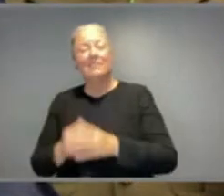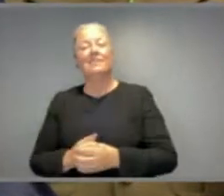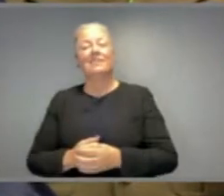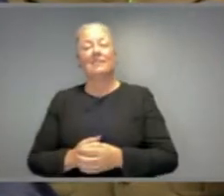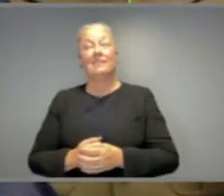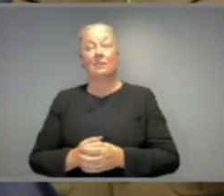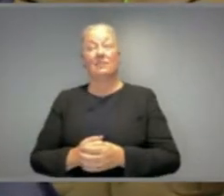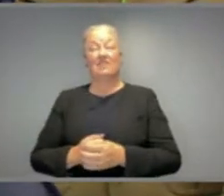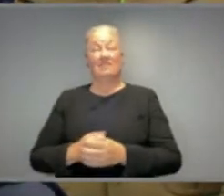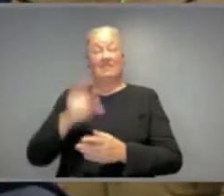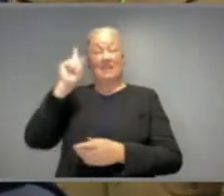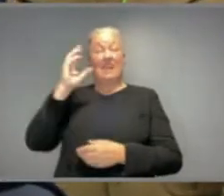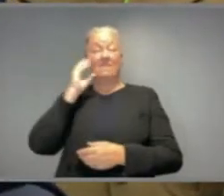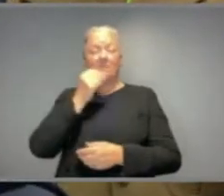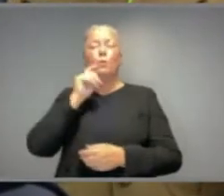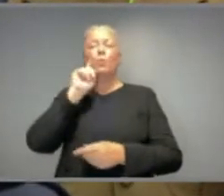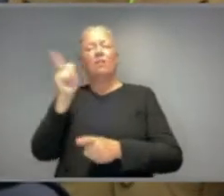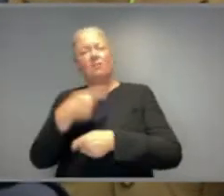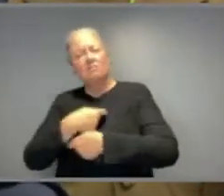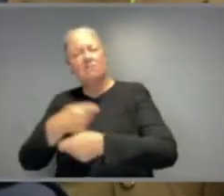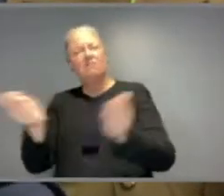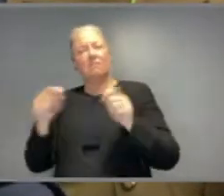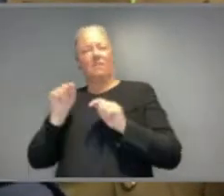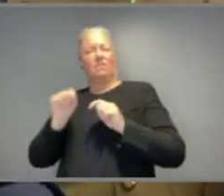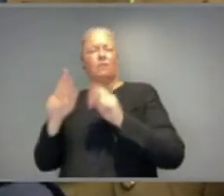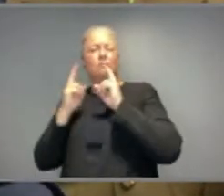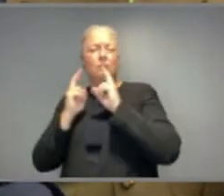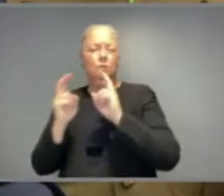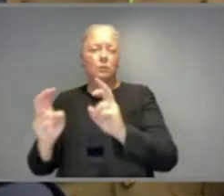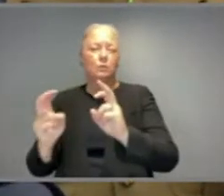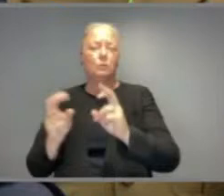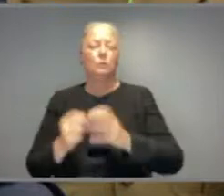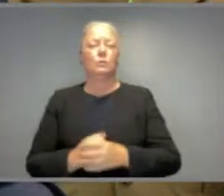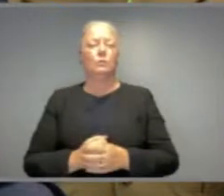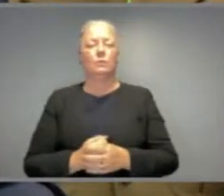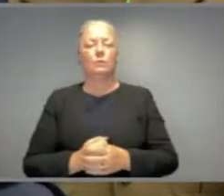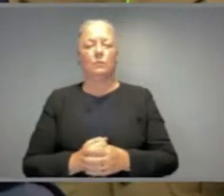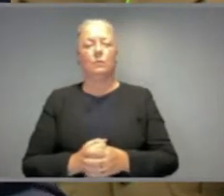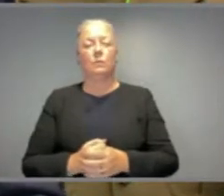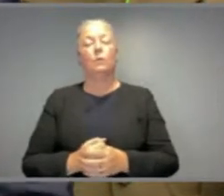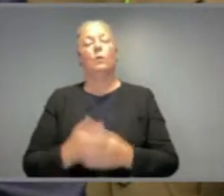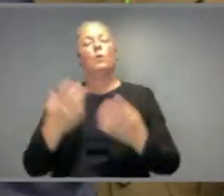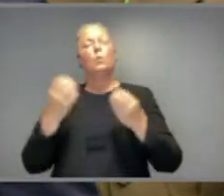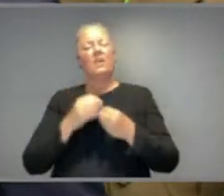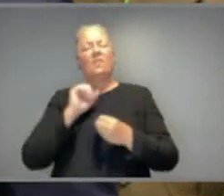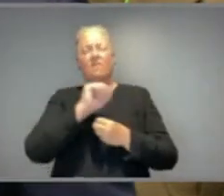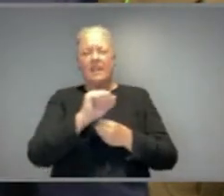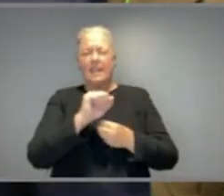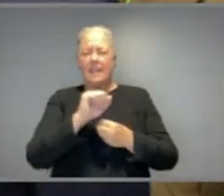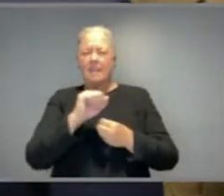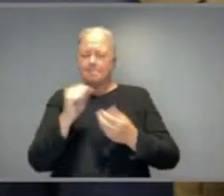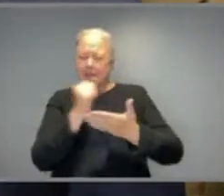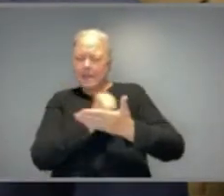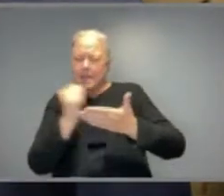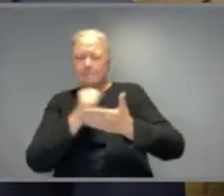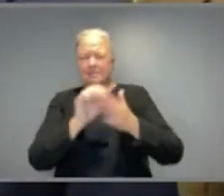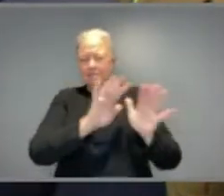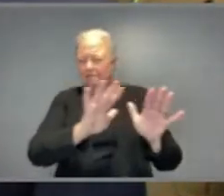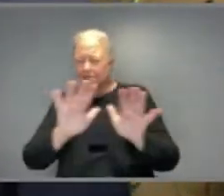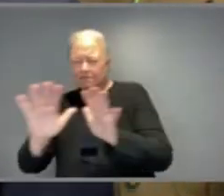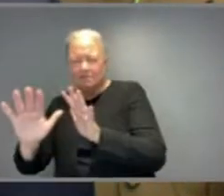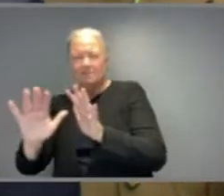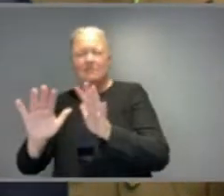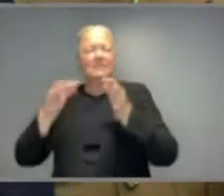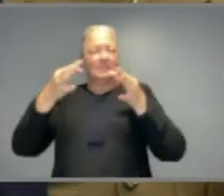today which has the assumptions upon which their numbers have been reached. The first thing to say